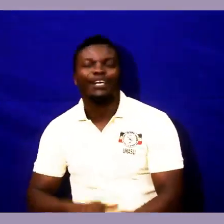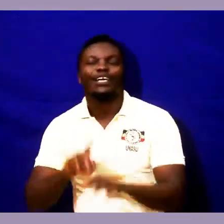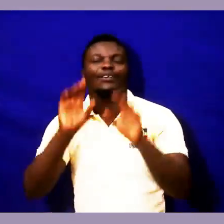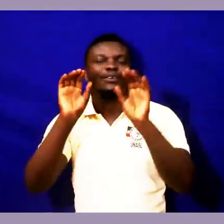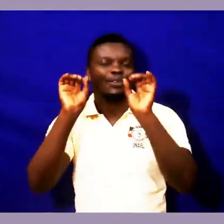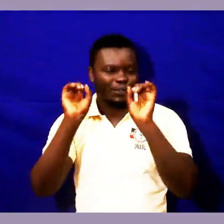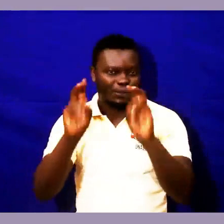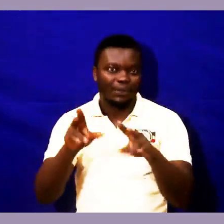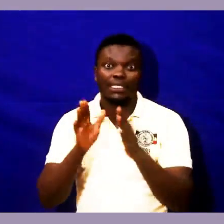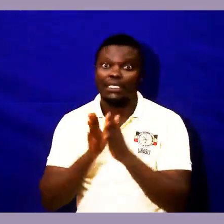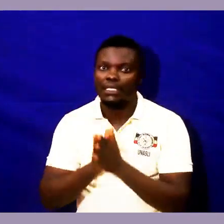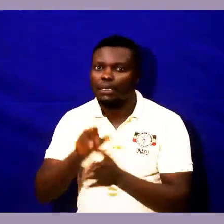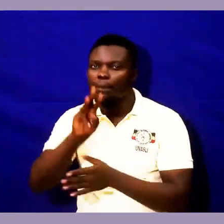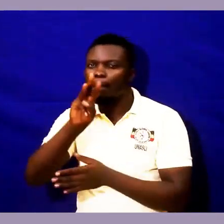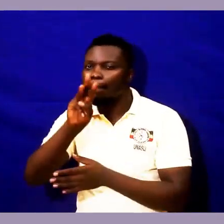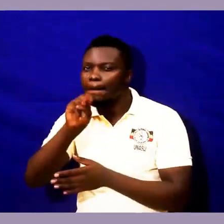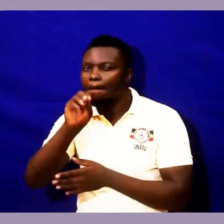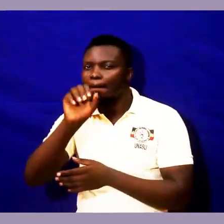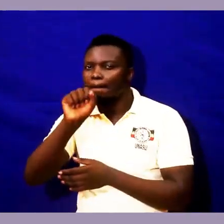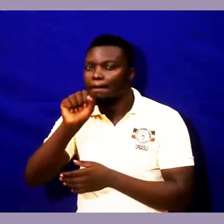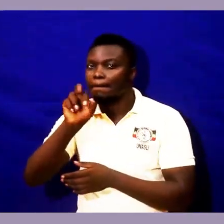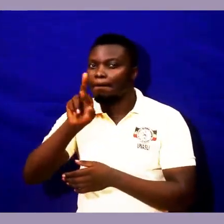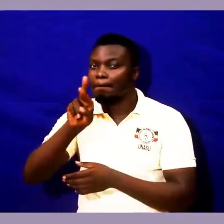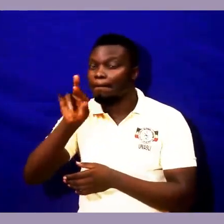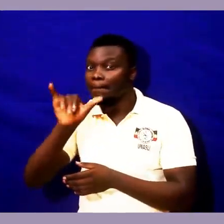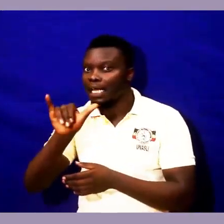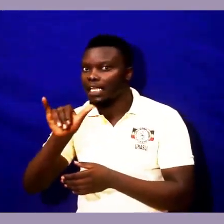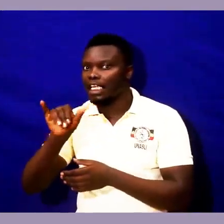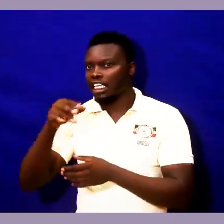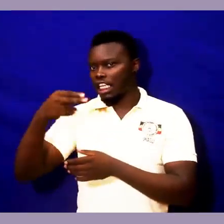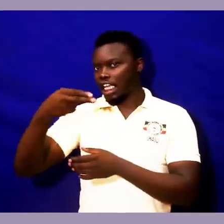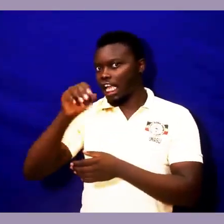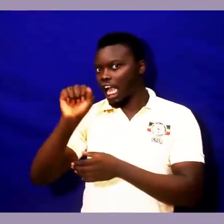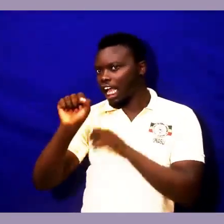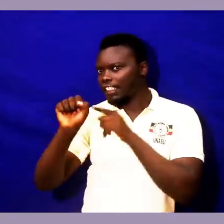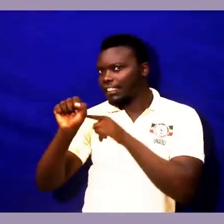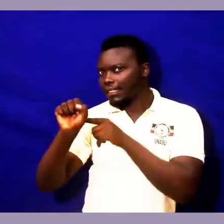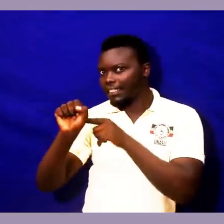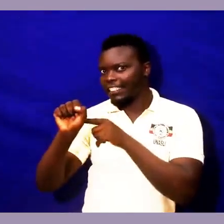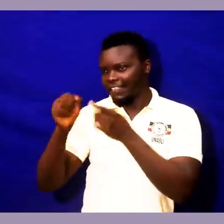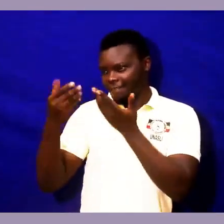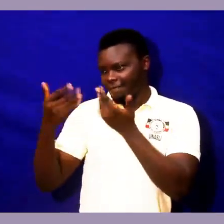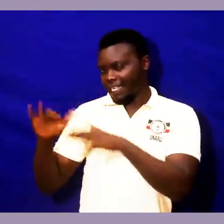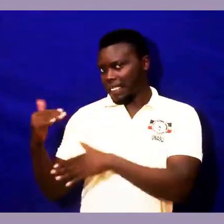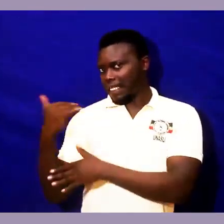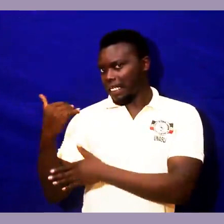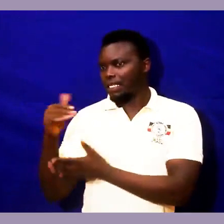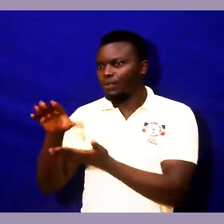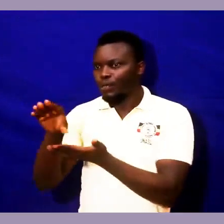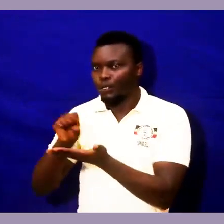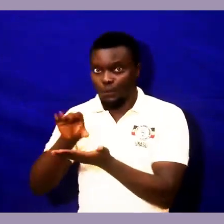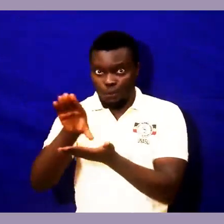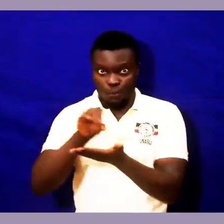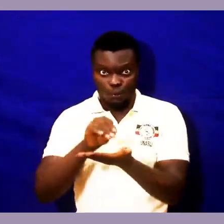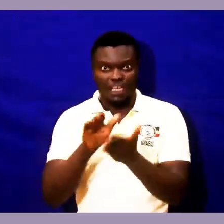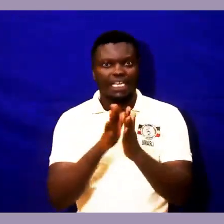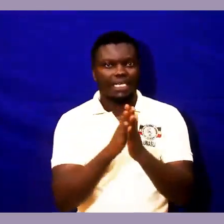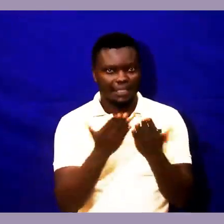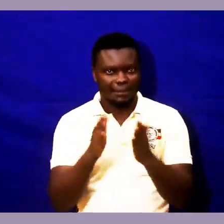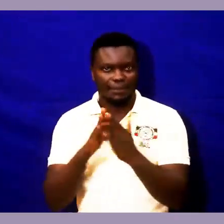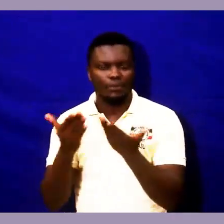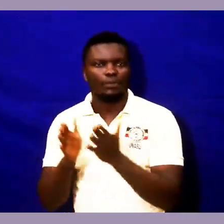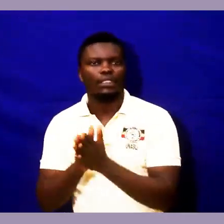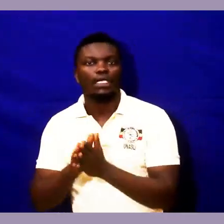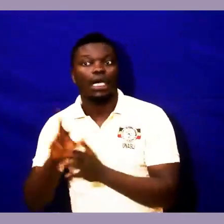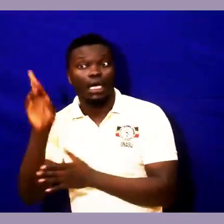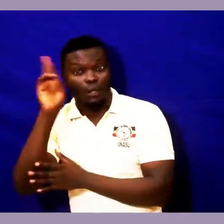Mary has collected the books. Now listen carefully. In the